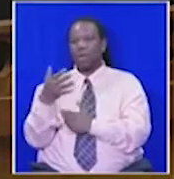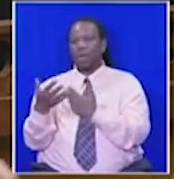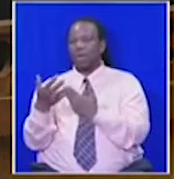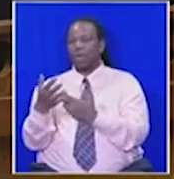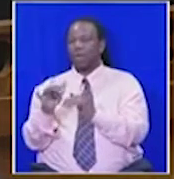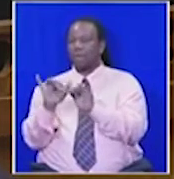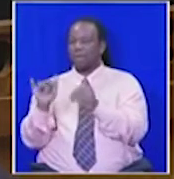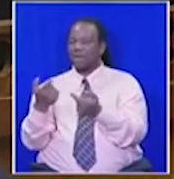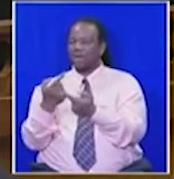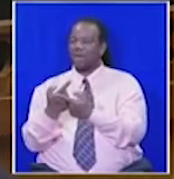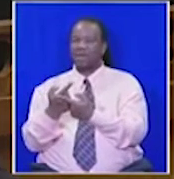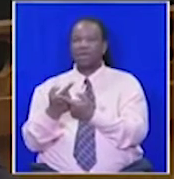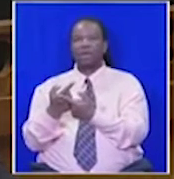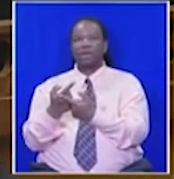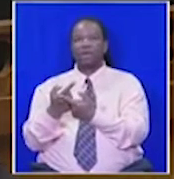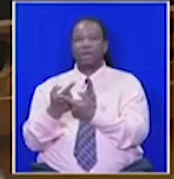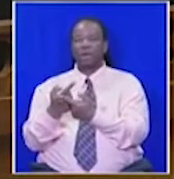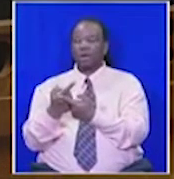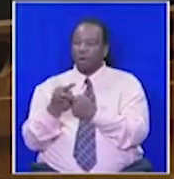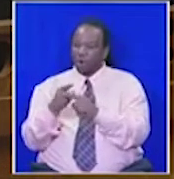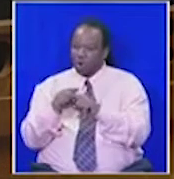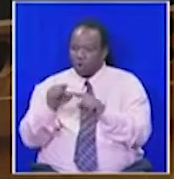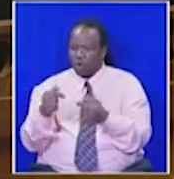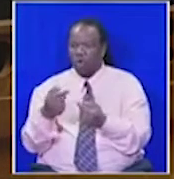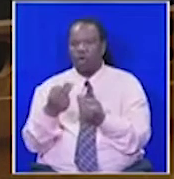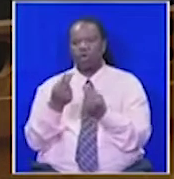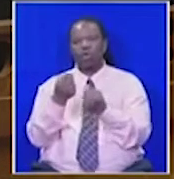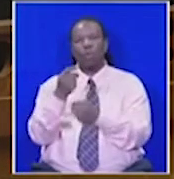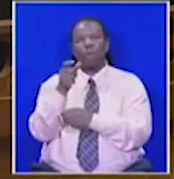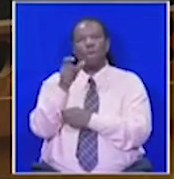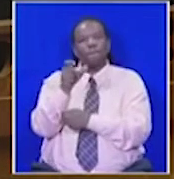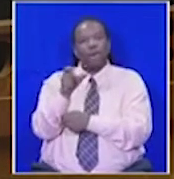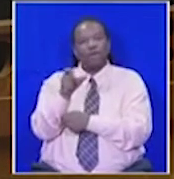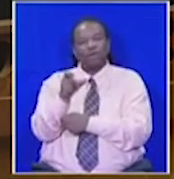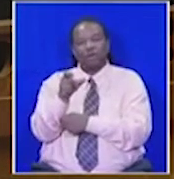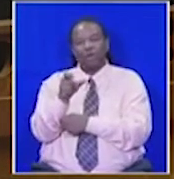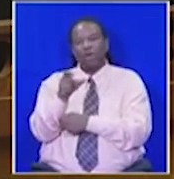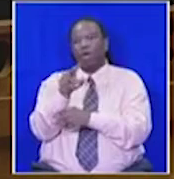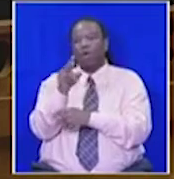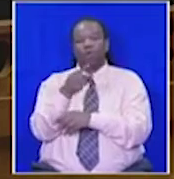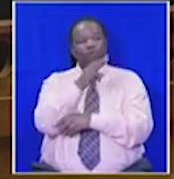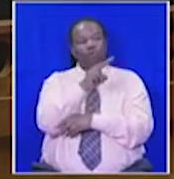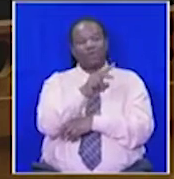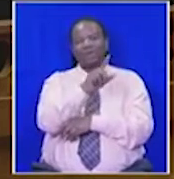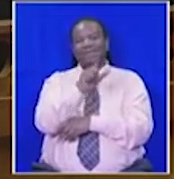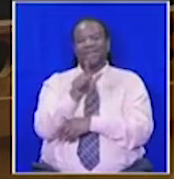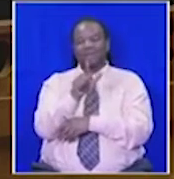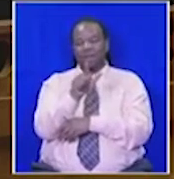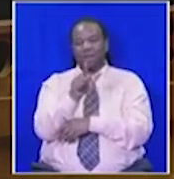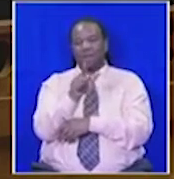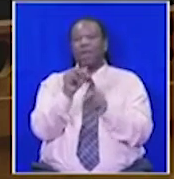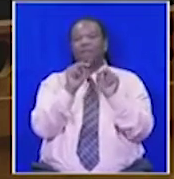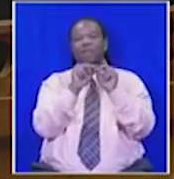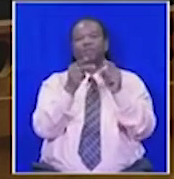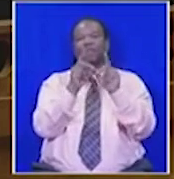freeze and cutting spending on any new employees in 27 national departments that had not been firewalled